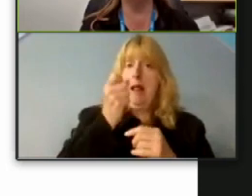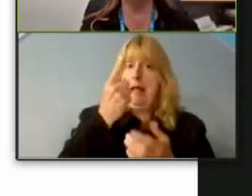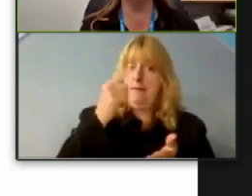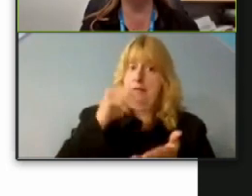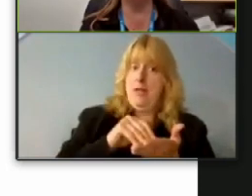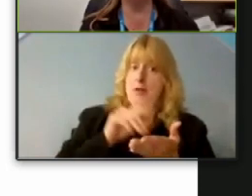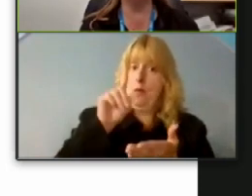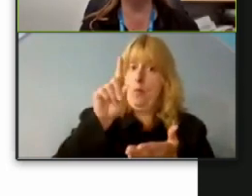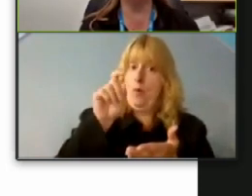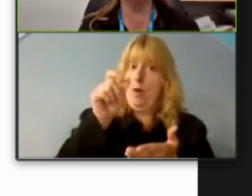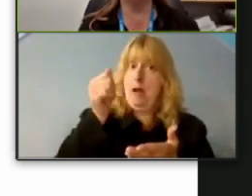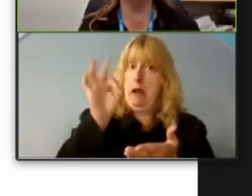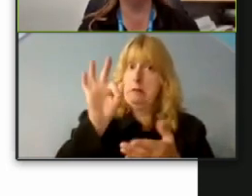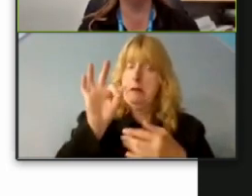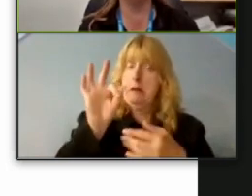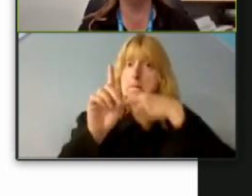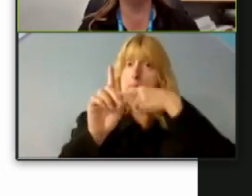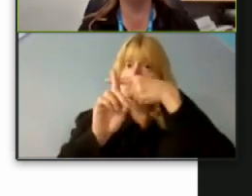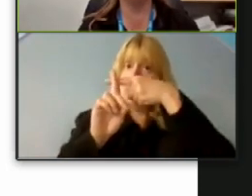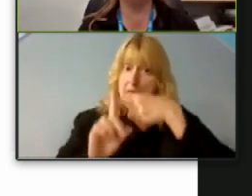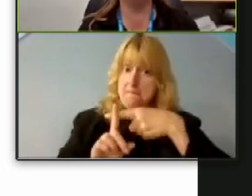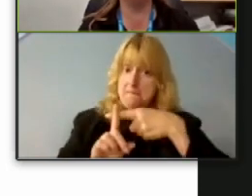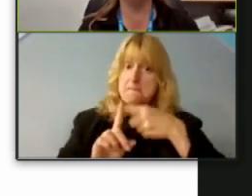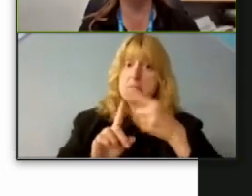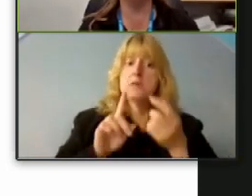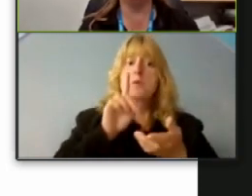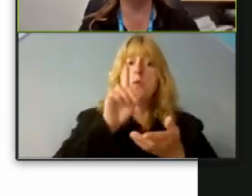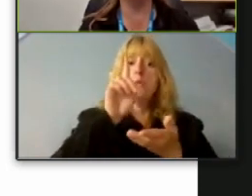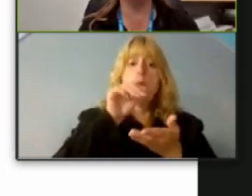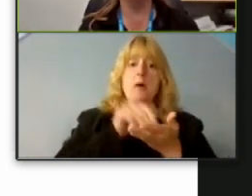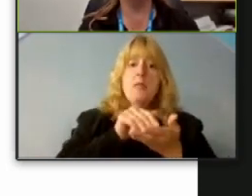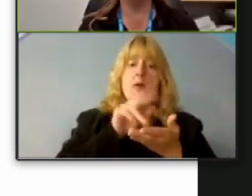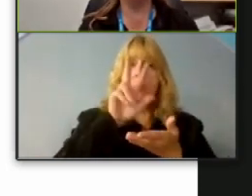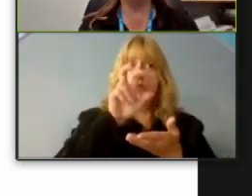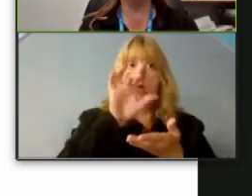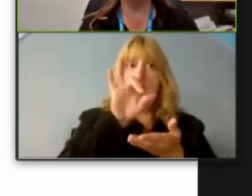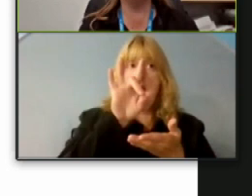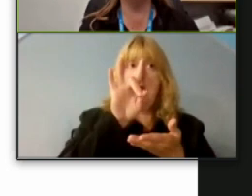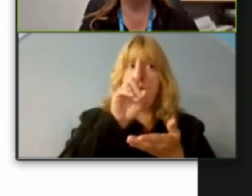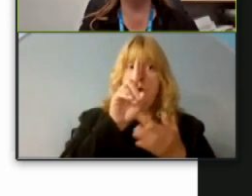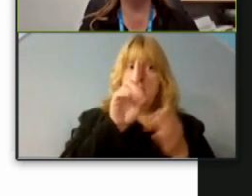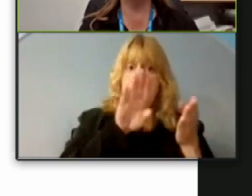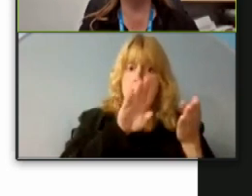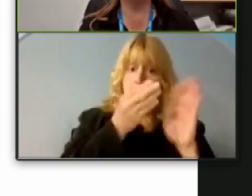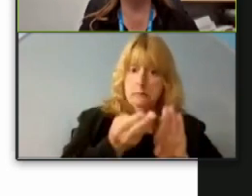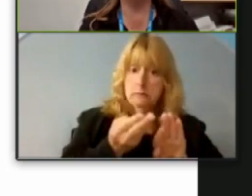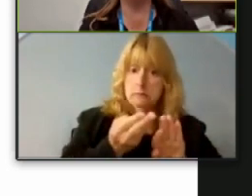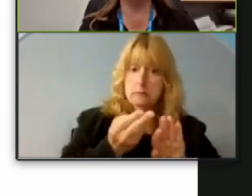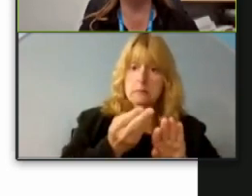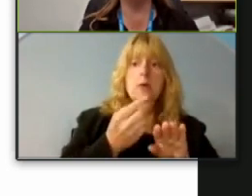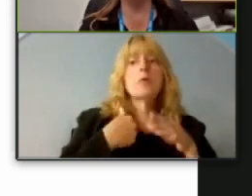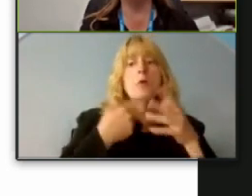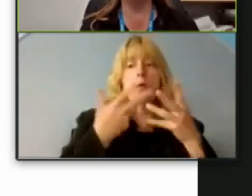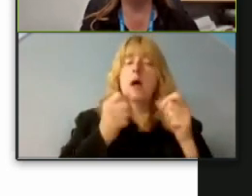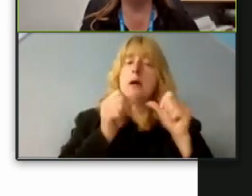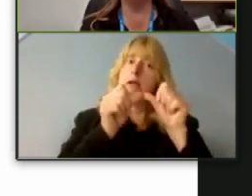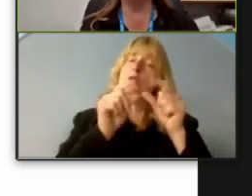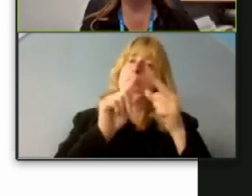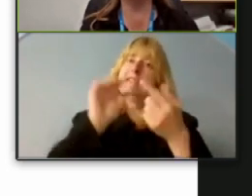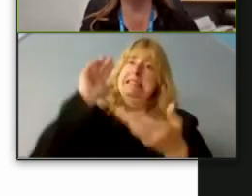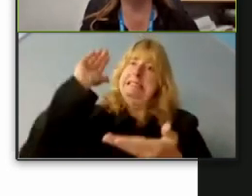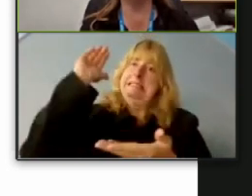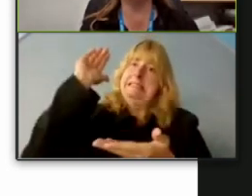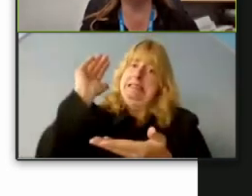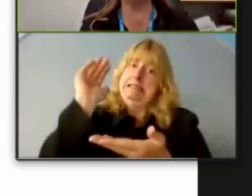11,119 positive cases and 1,381 deaths. We want to continue to slow down the spread, especially